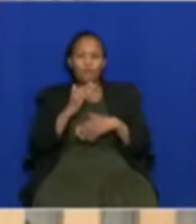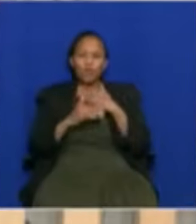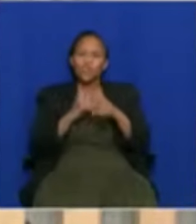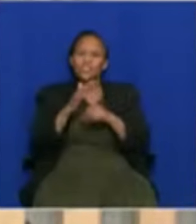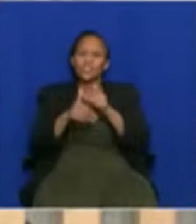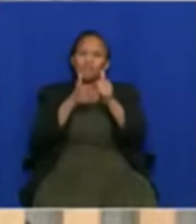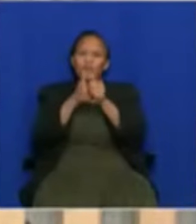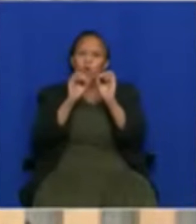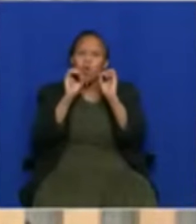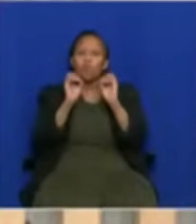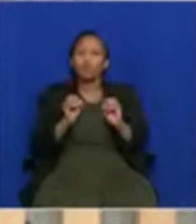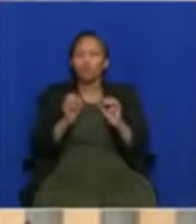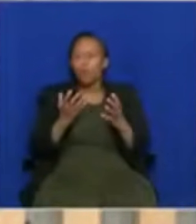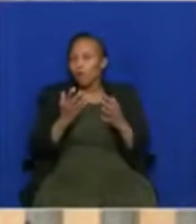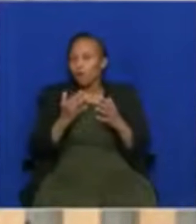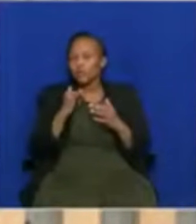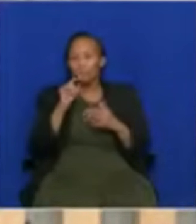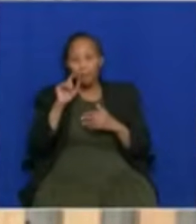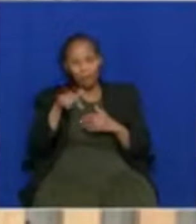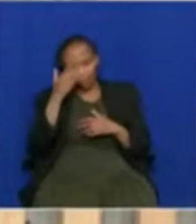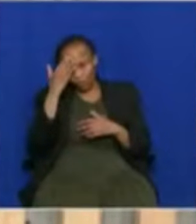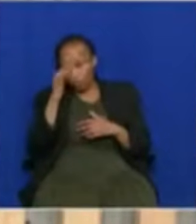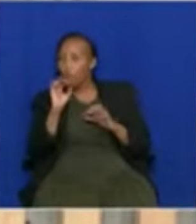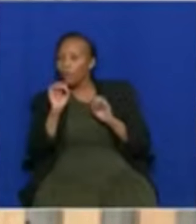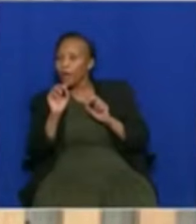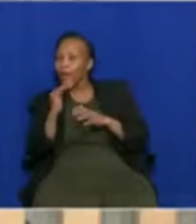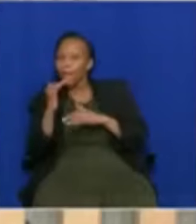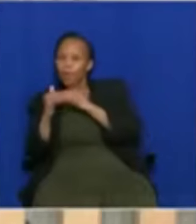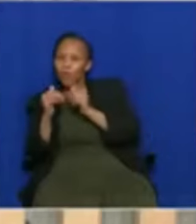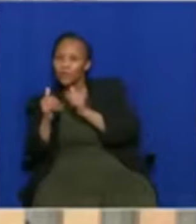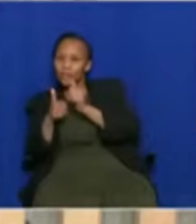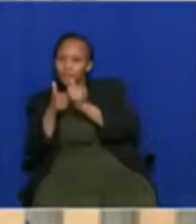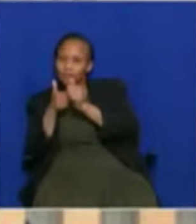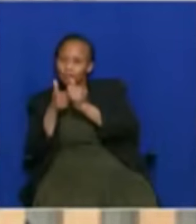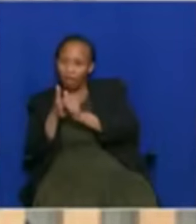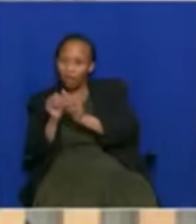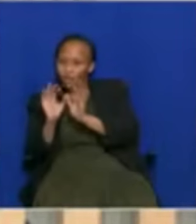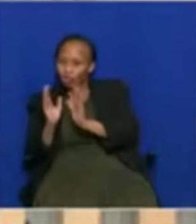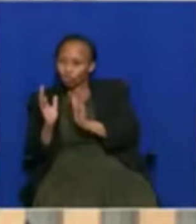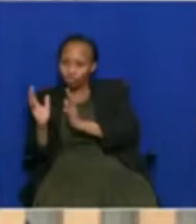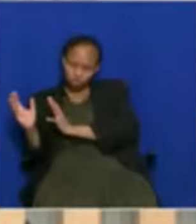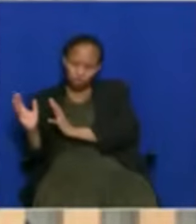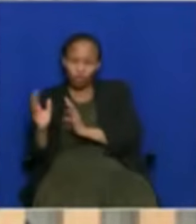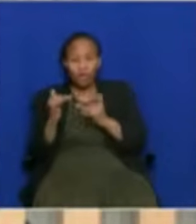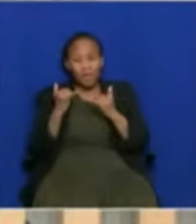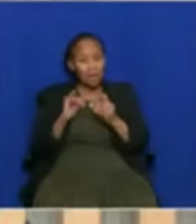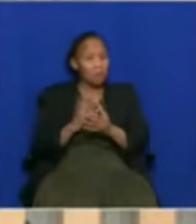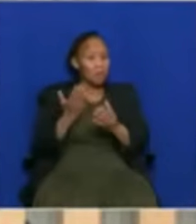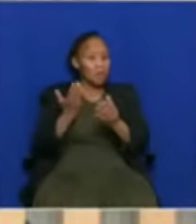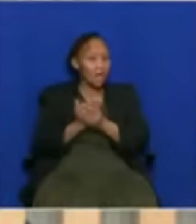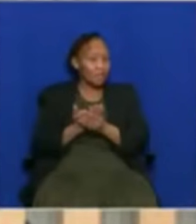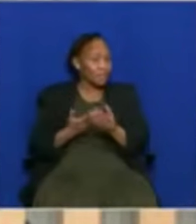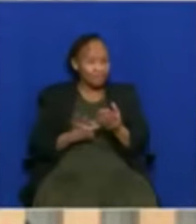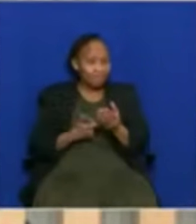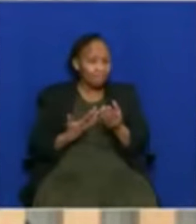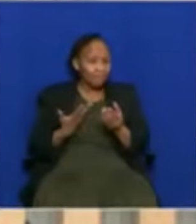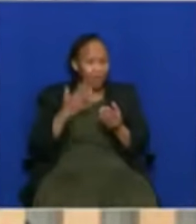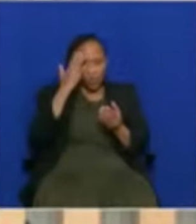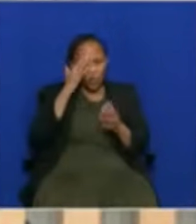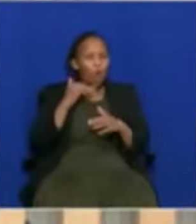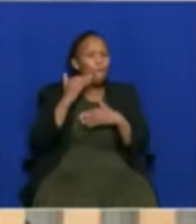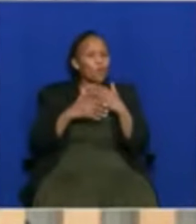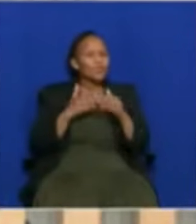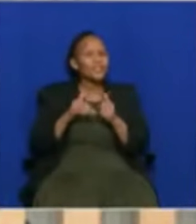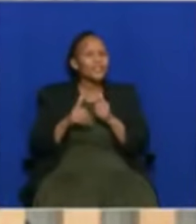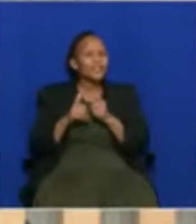should run. And when we look into the facts of this case, this is how the process ran, and therefore we